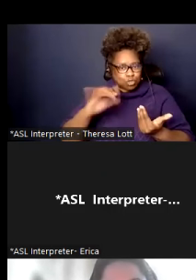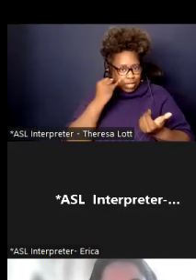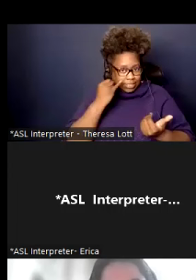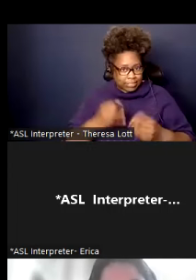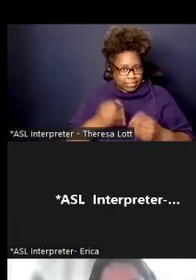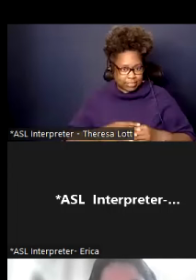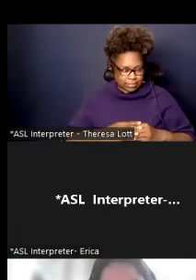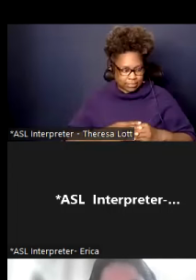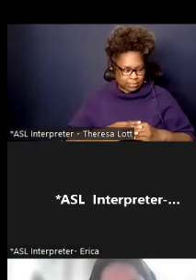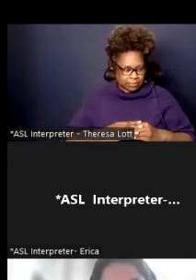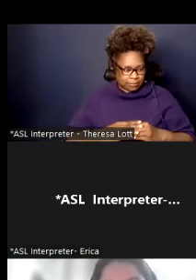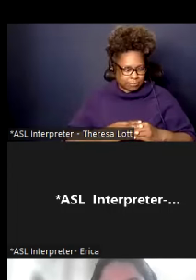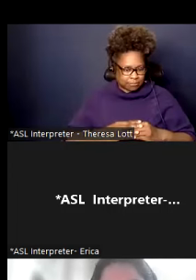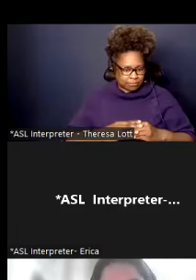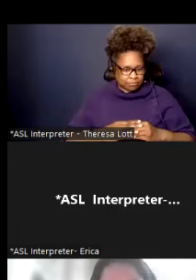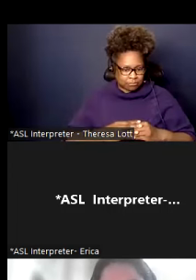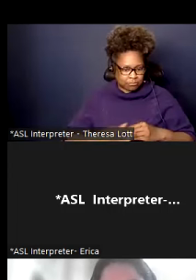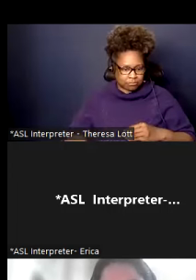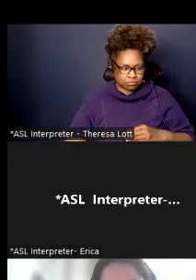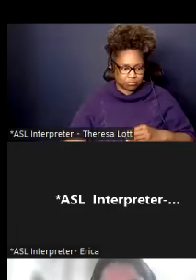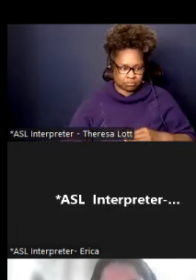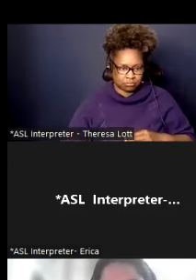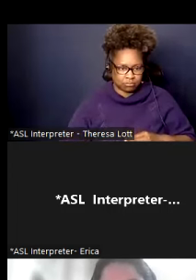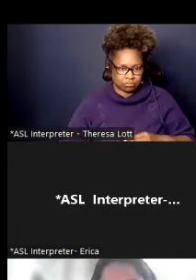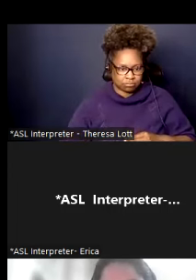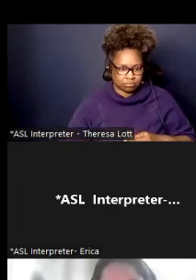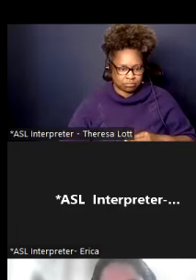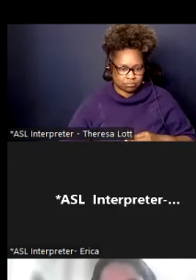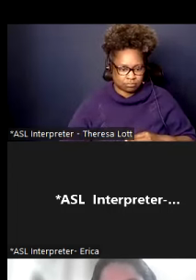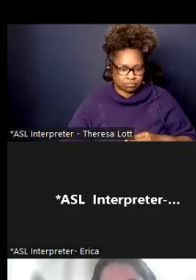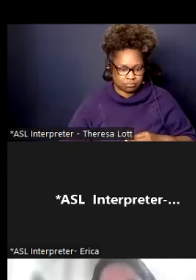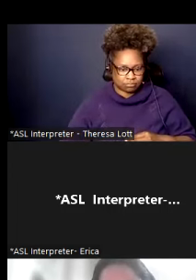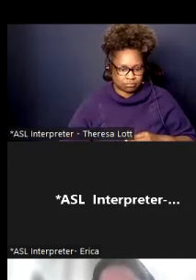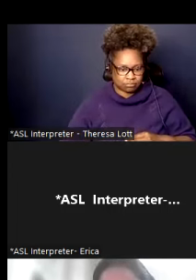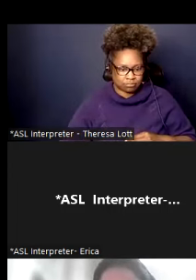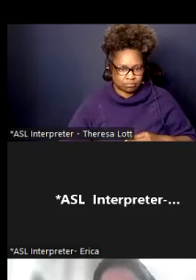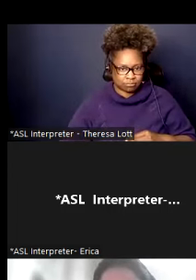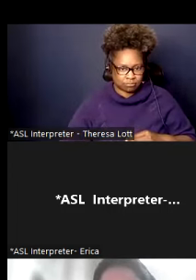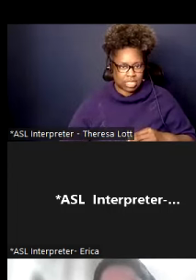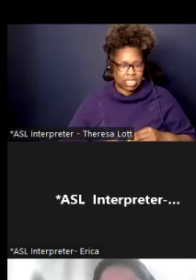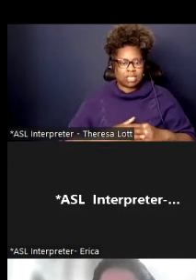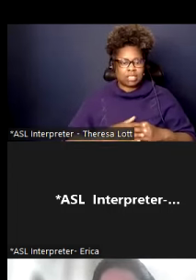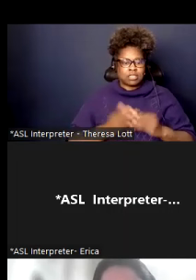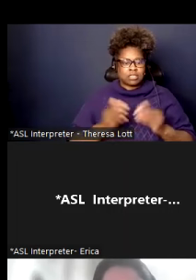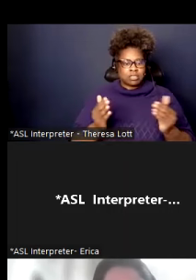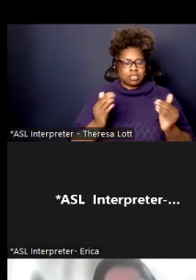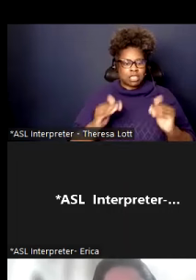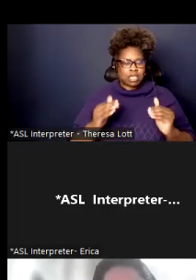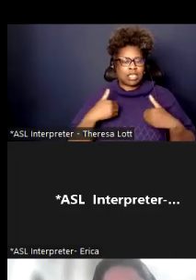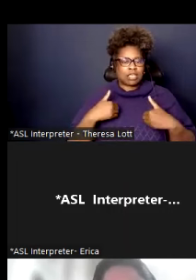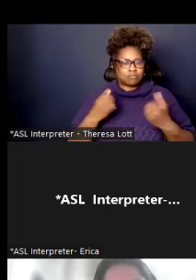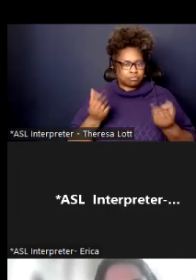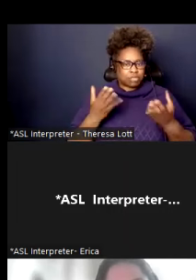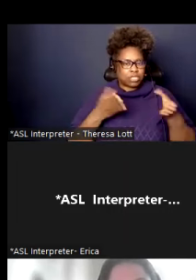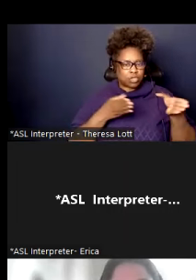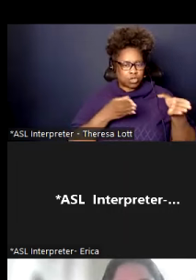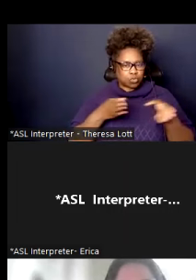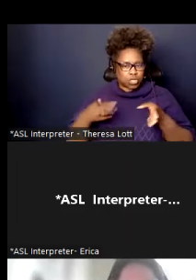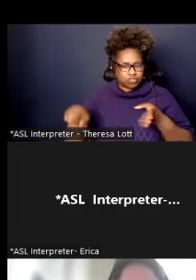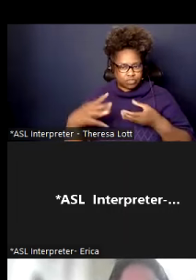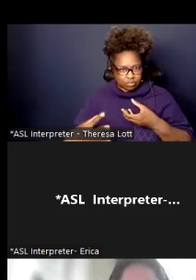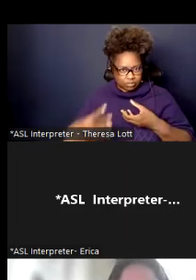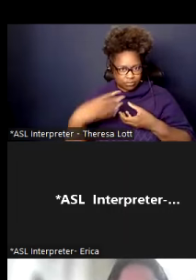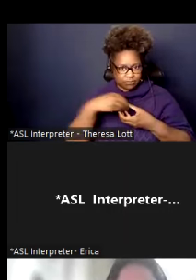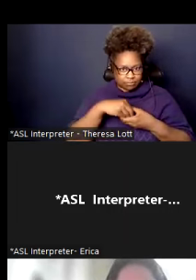On top of the meetings, there were also many ways for you to stay engaged with the project on your schedule. And so we'll drop